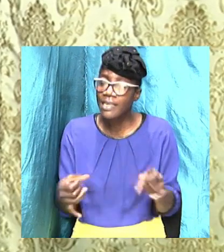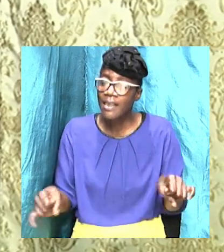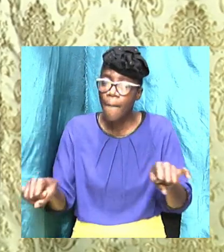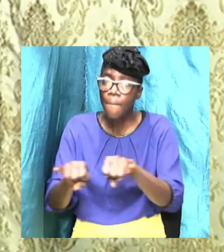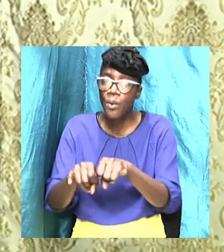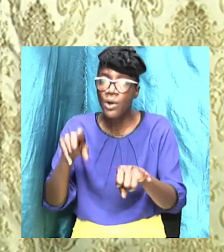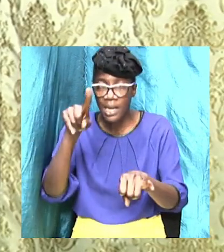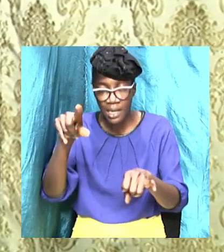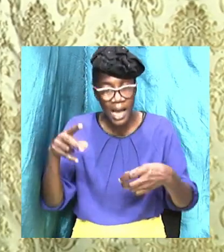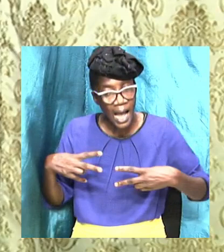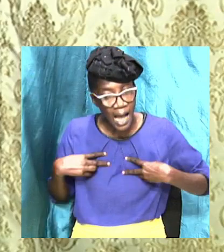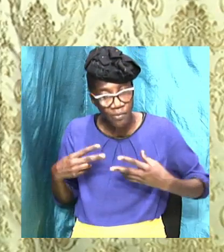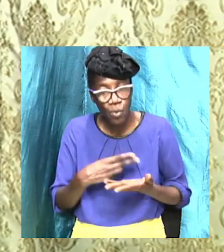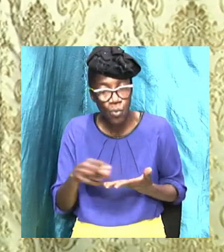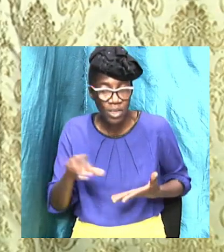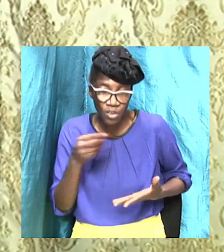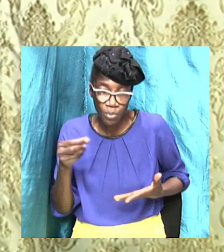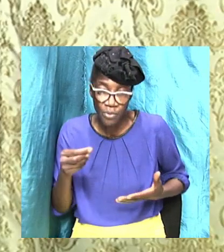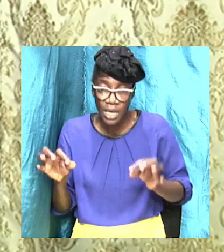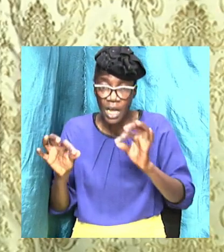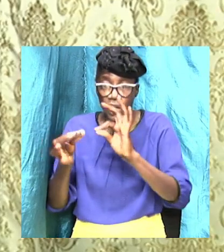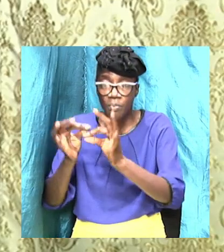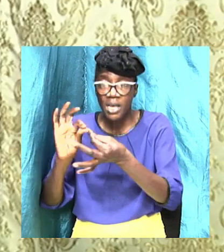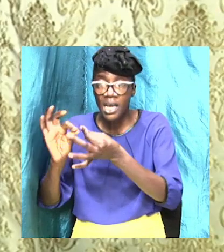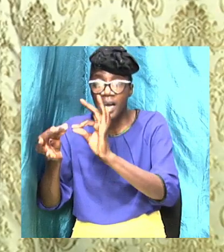Spirit. It's important to be connected.